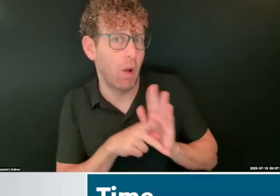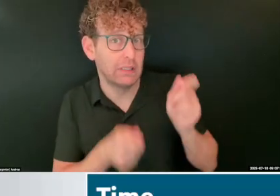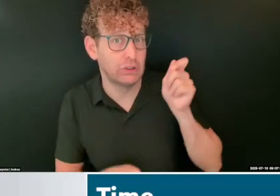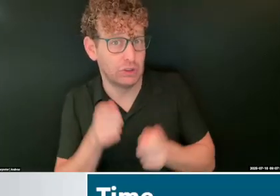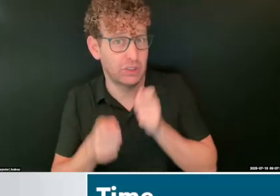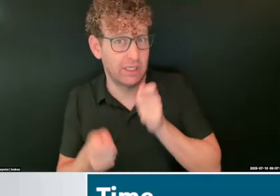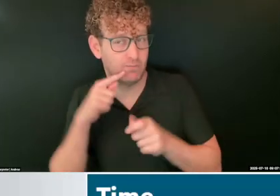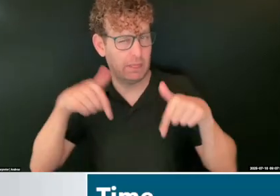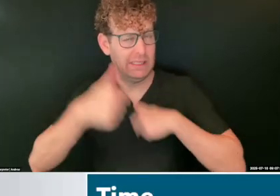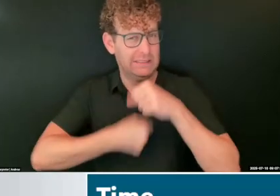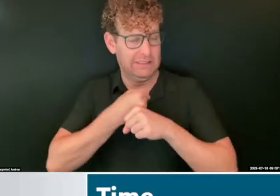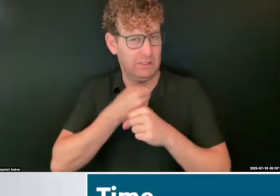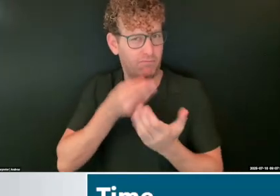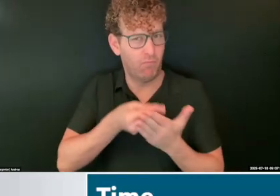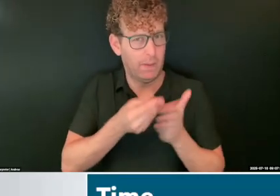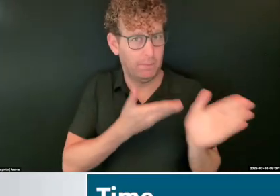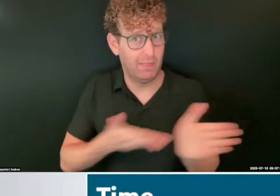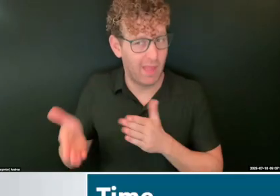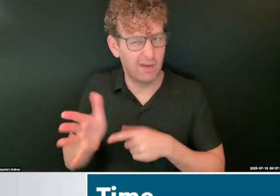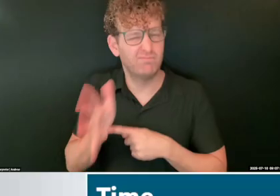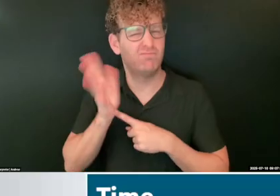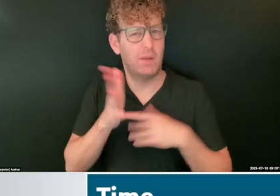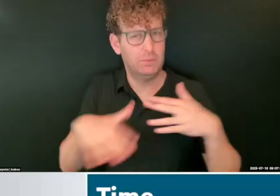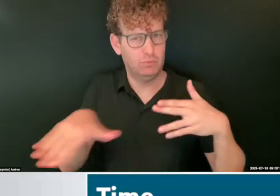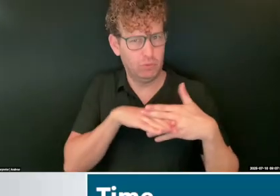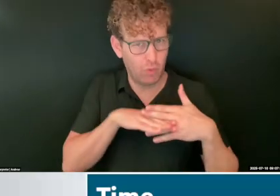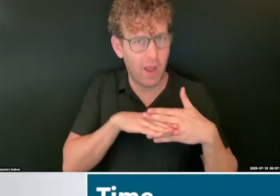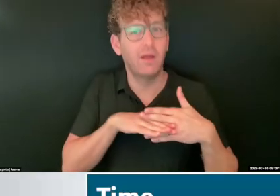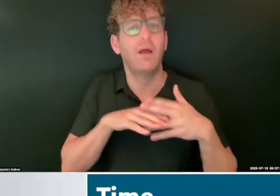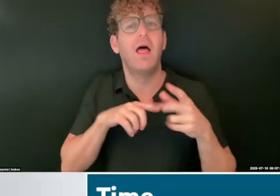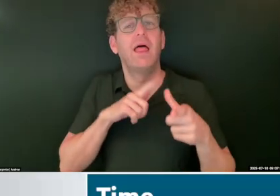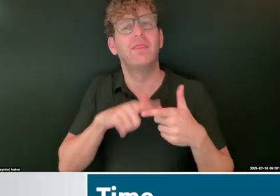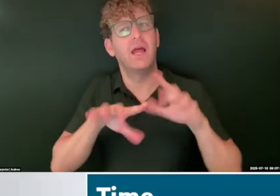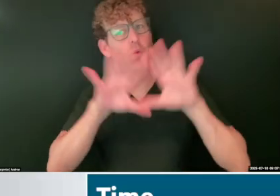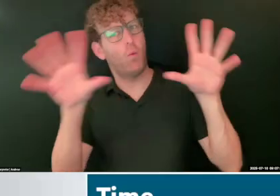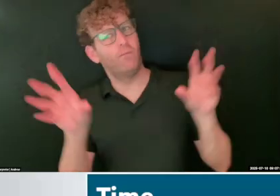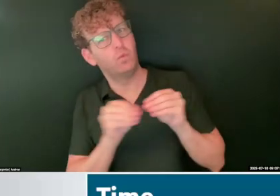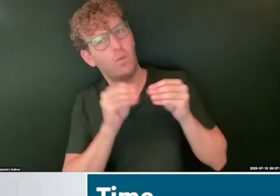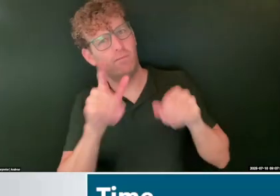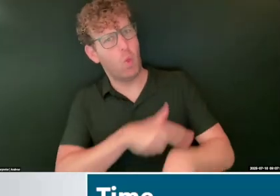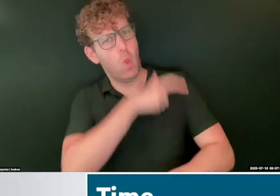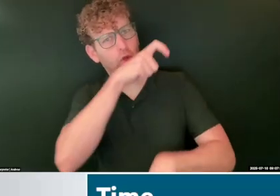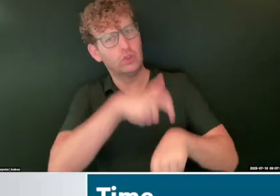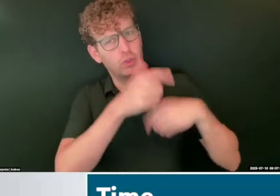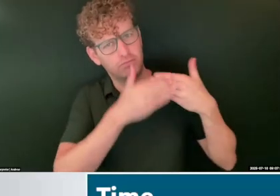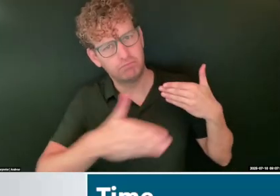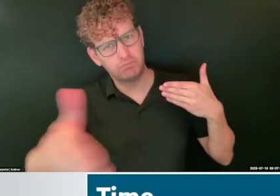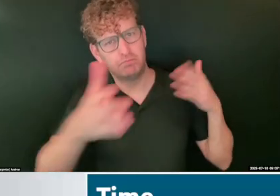year's funding plan. Then we'll take a short 5-minute break, followed by an overview of our long-term plan